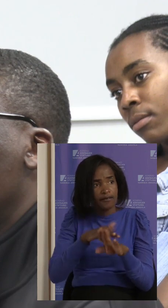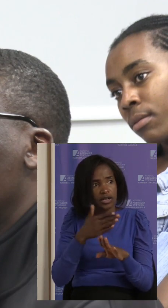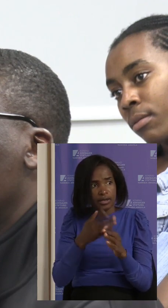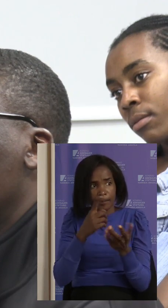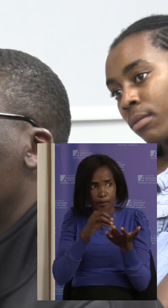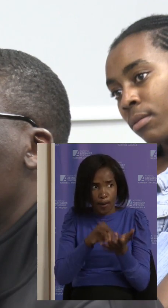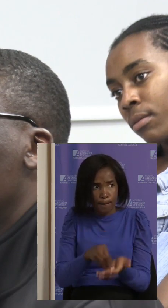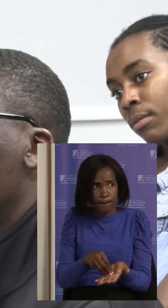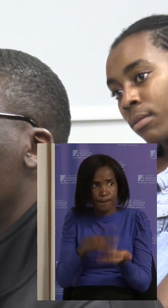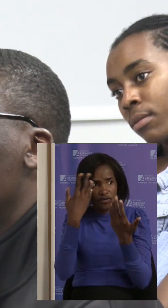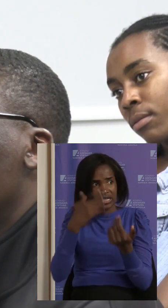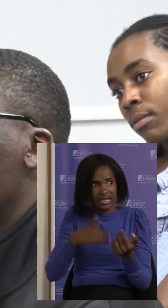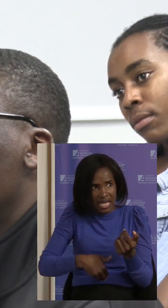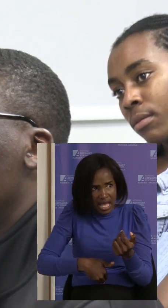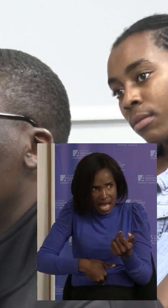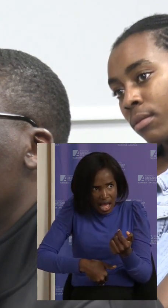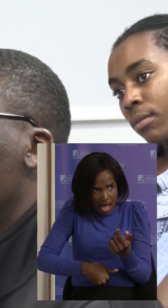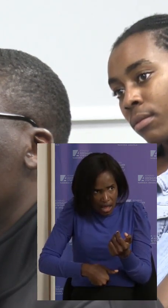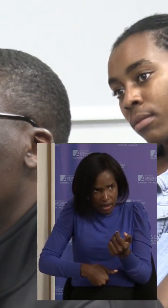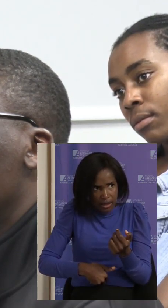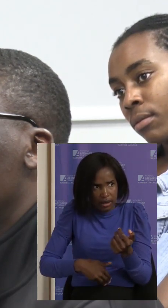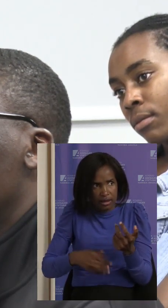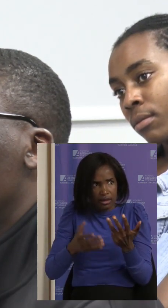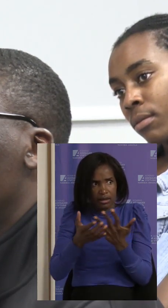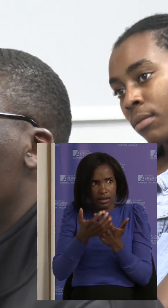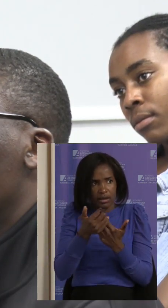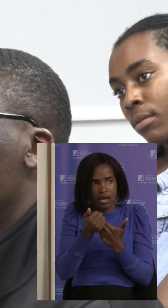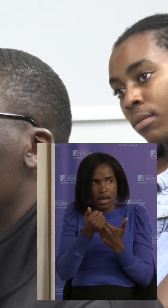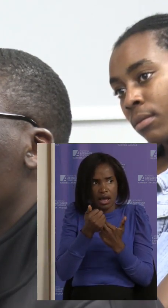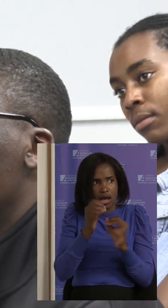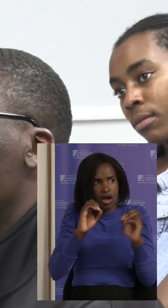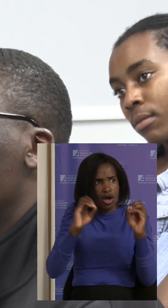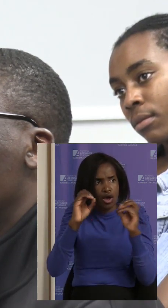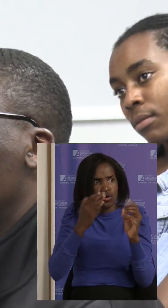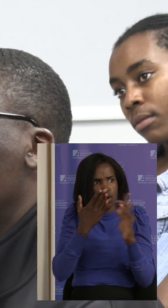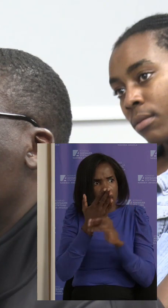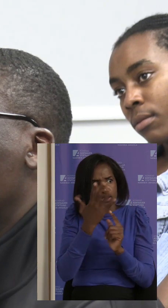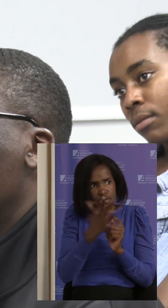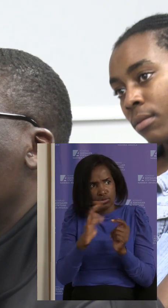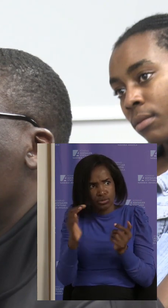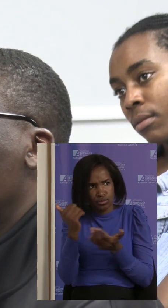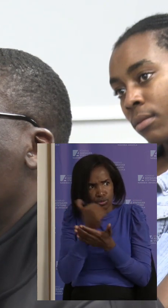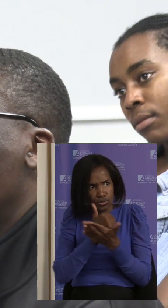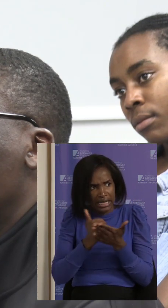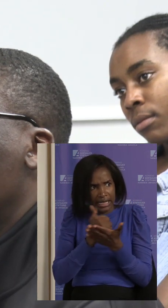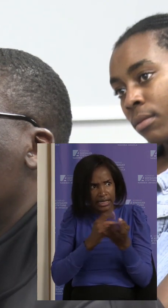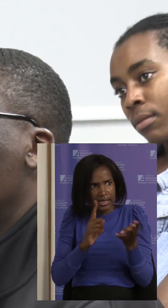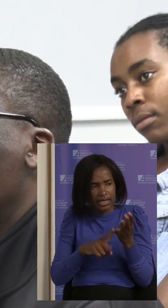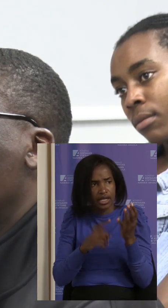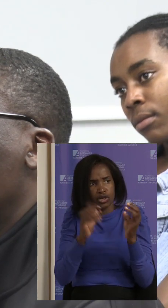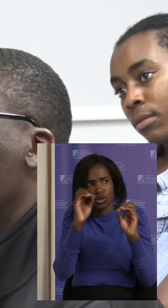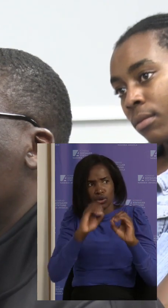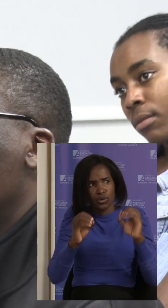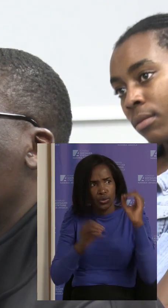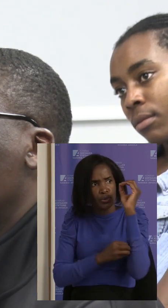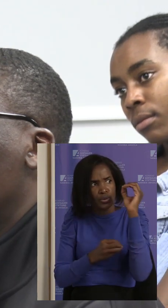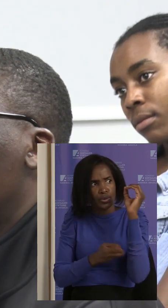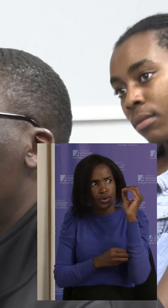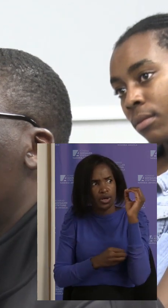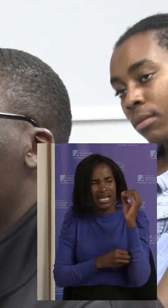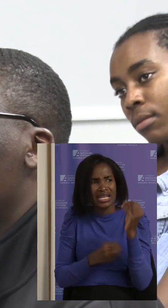poverty, hunger, lack of access to clean water and sanitation and overcrowding